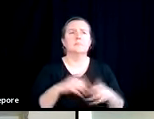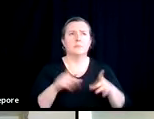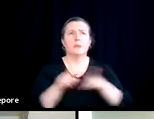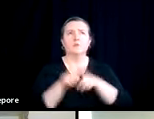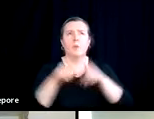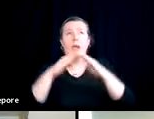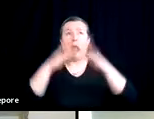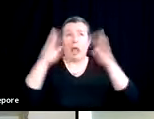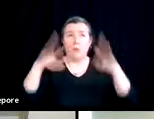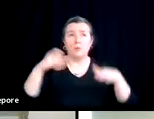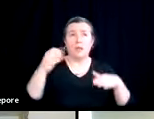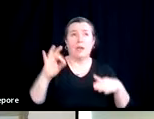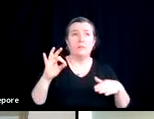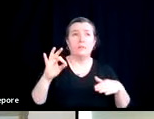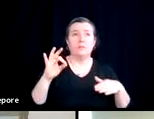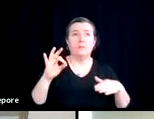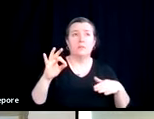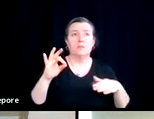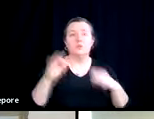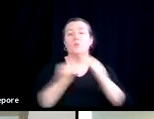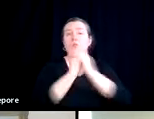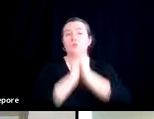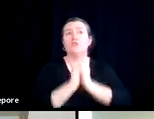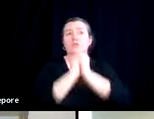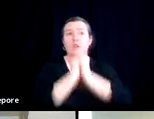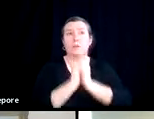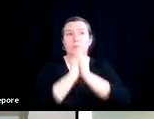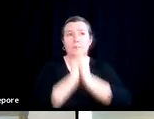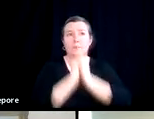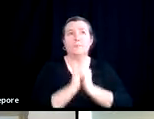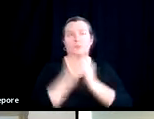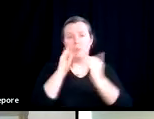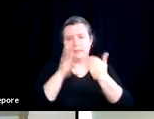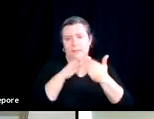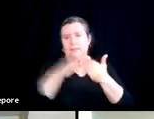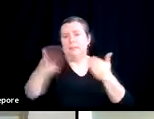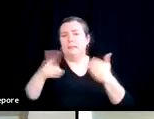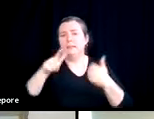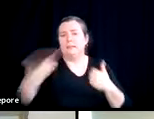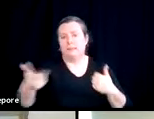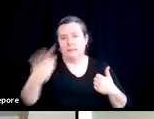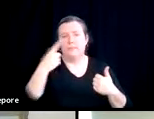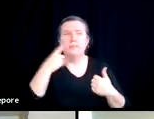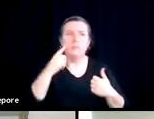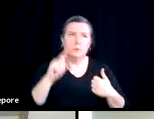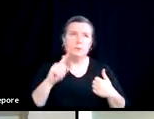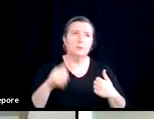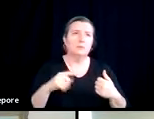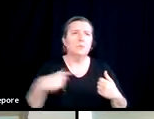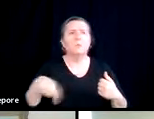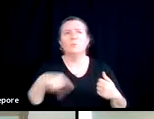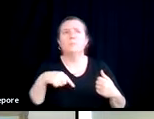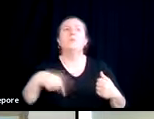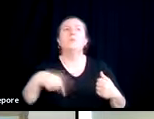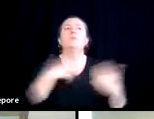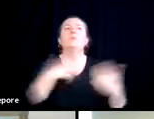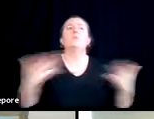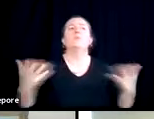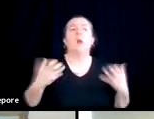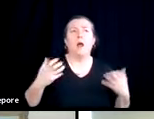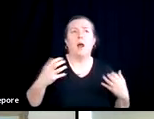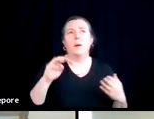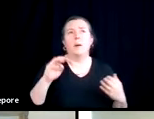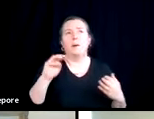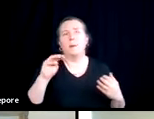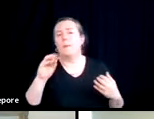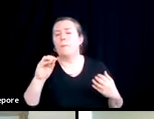to next. But Judy's talked, we want to get mobile vans, mobile distribution, and